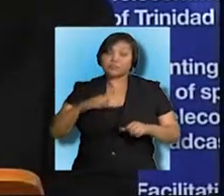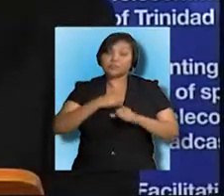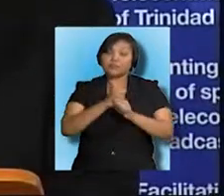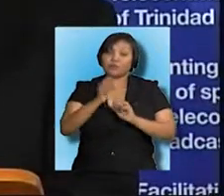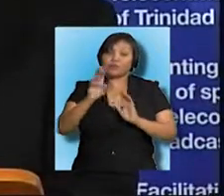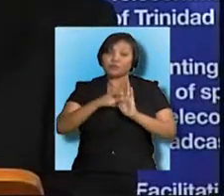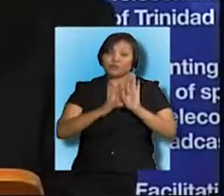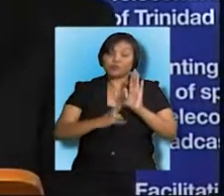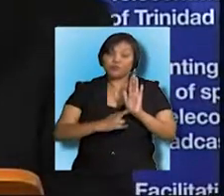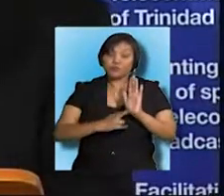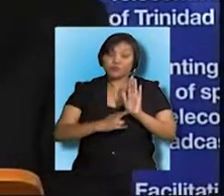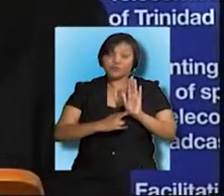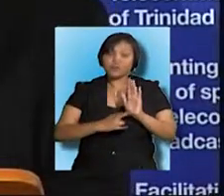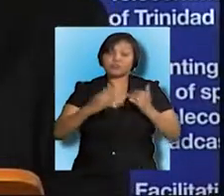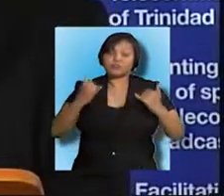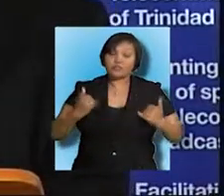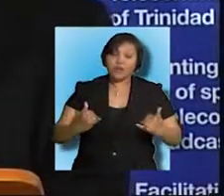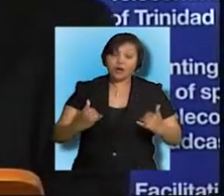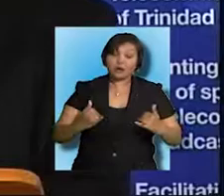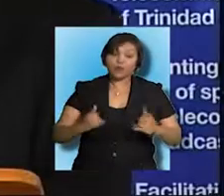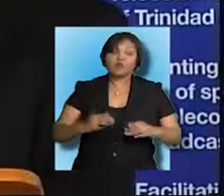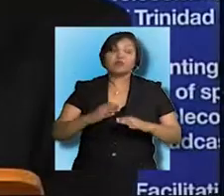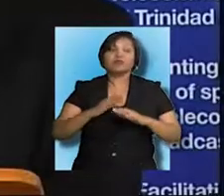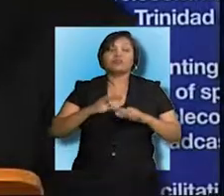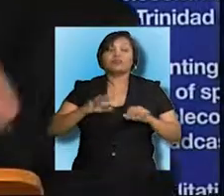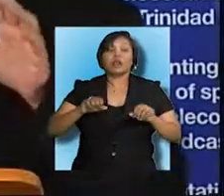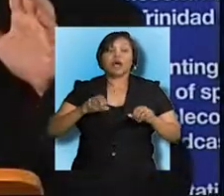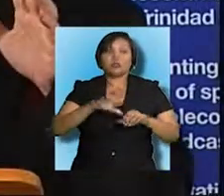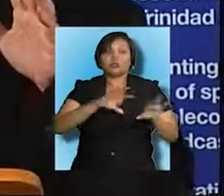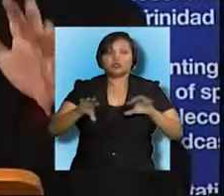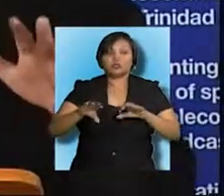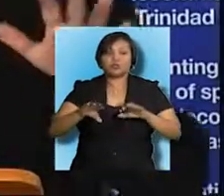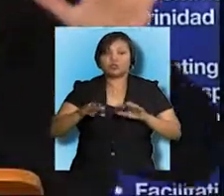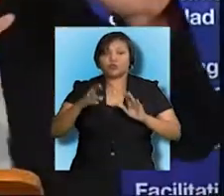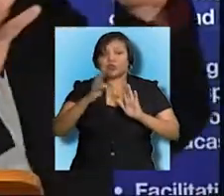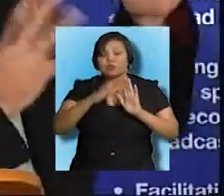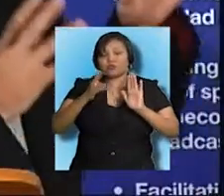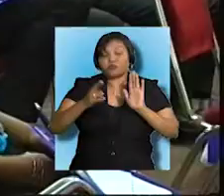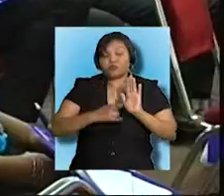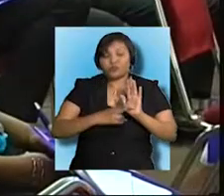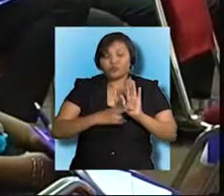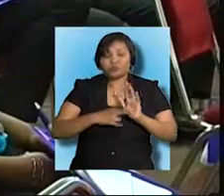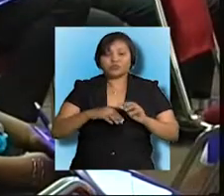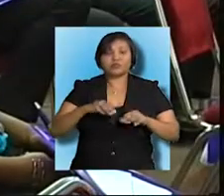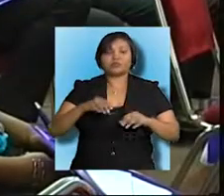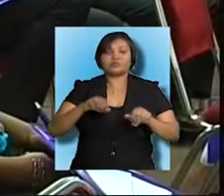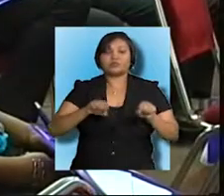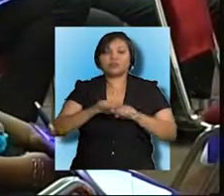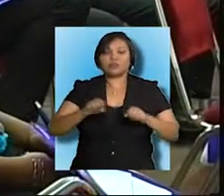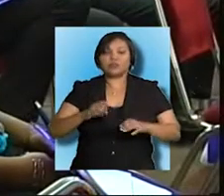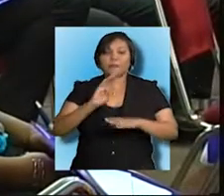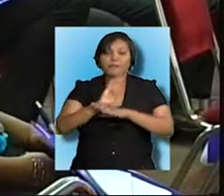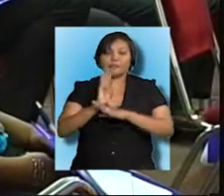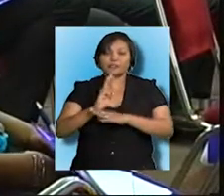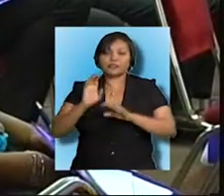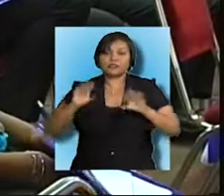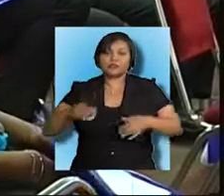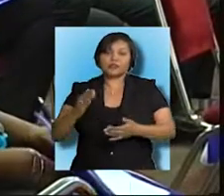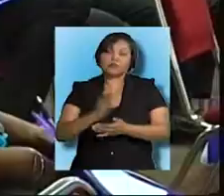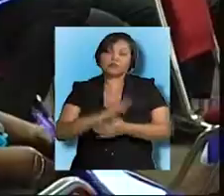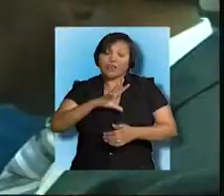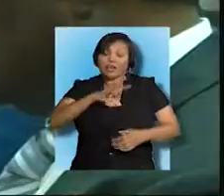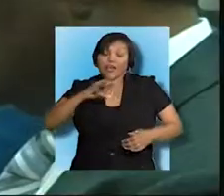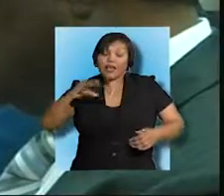Trinidad to act now, to act in ways. Kiran made a number of business arguments. Those are very